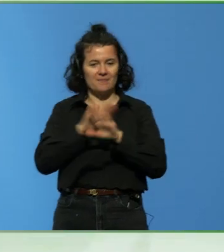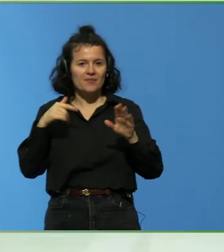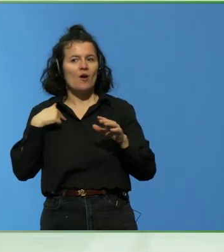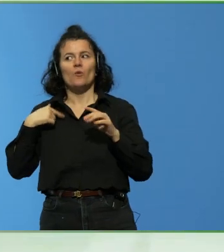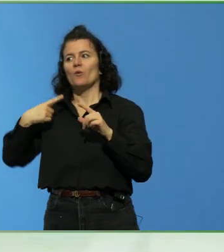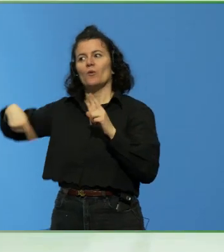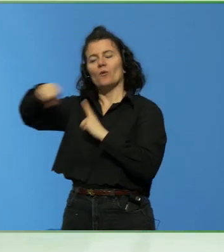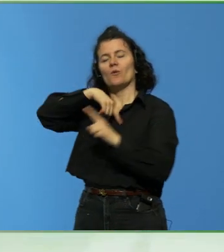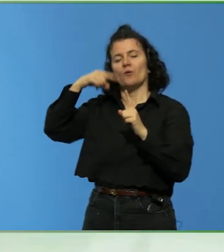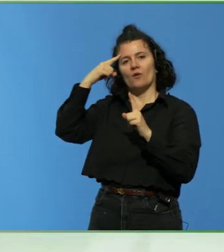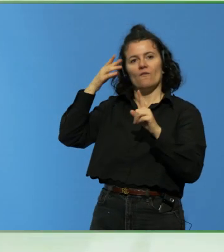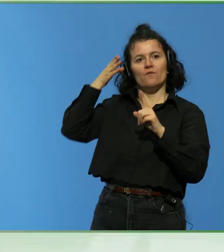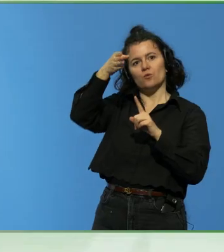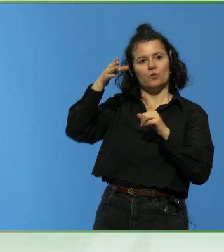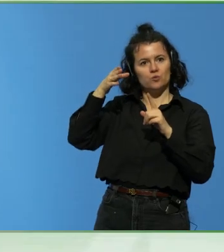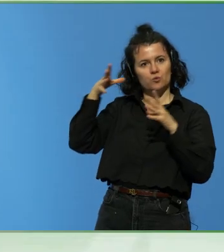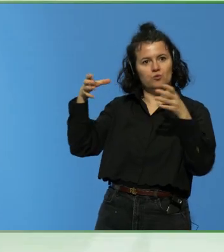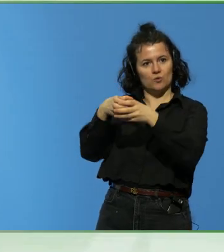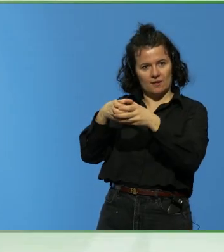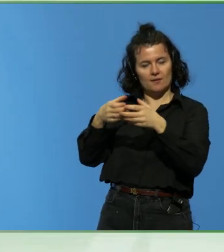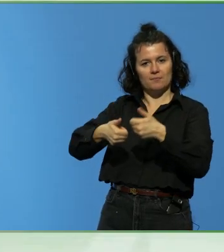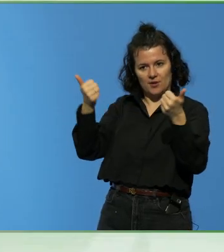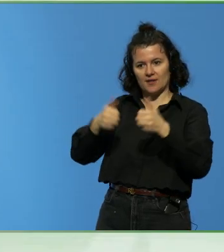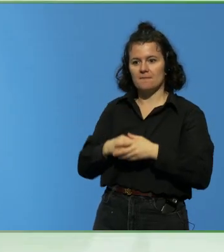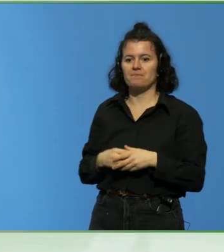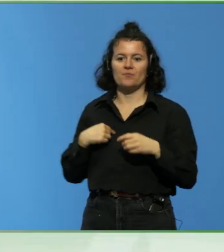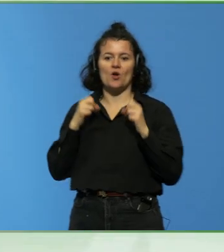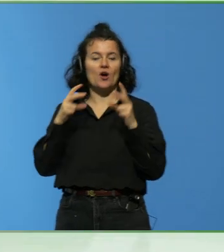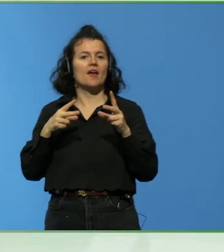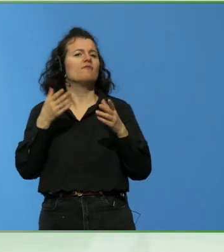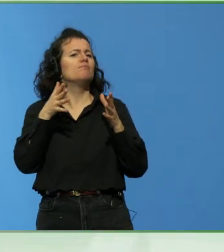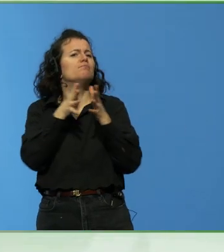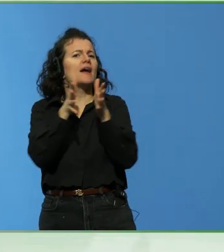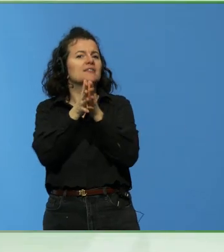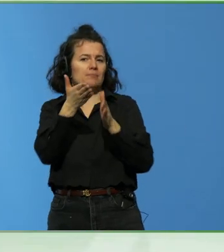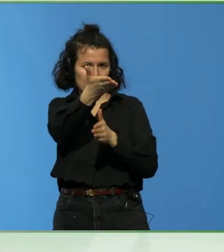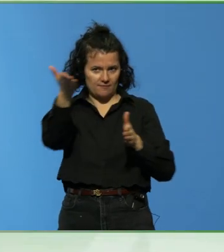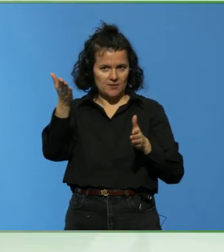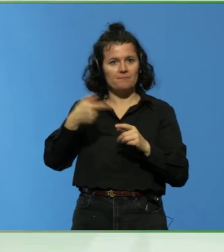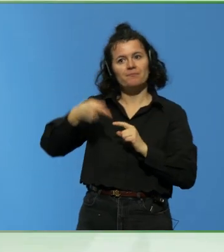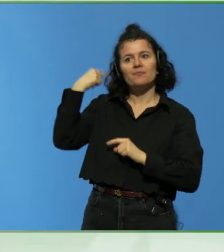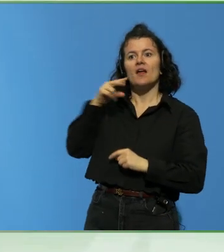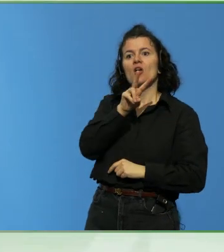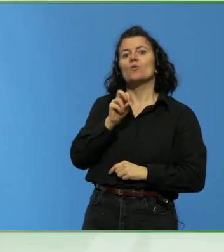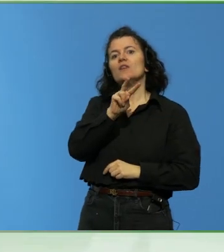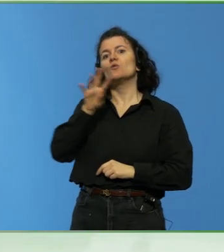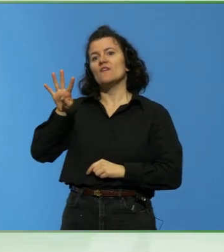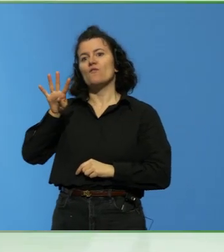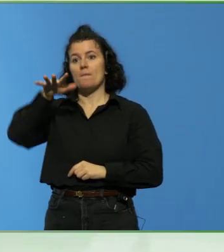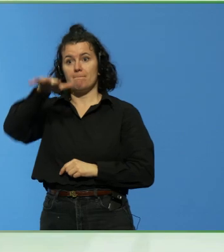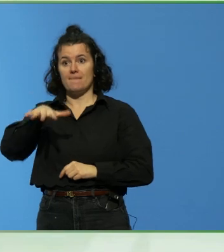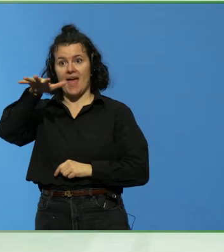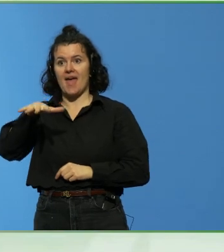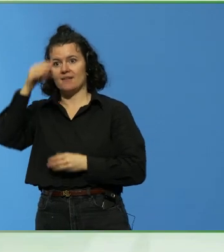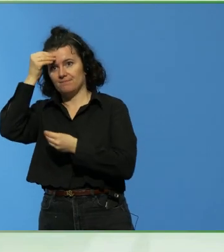personal story before I introduce our panelists here. I was diagnosed with breast cancer in May of 2024.